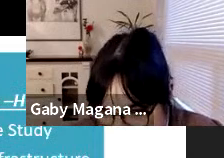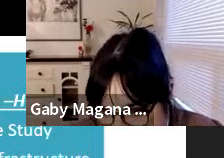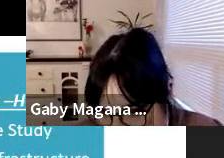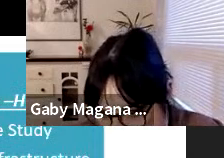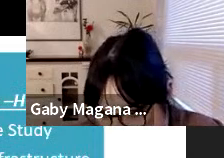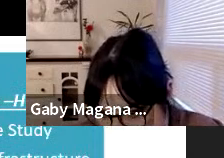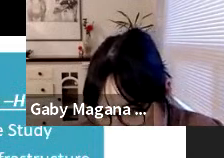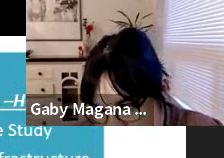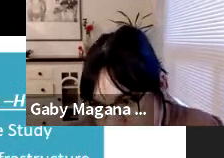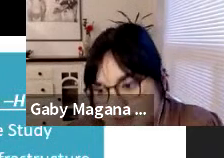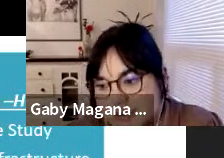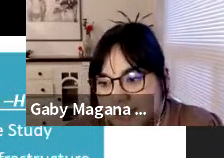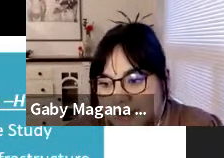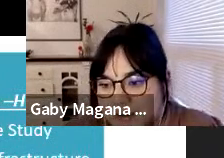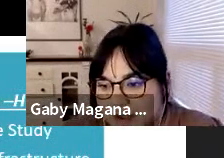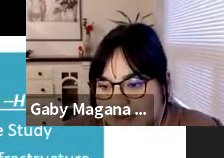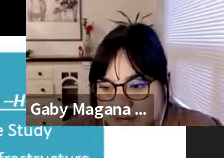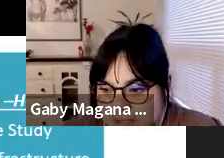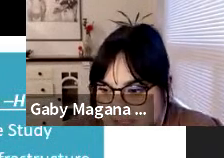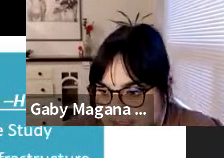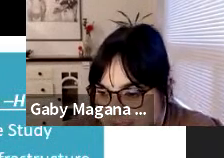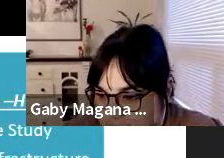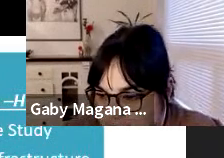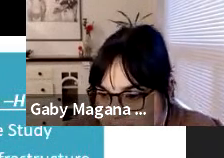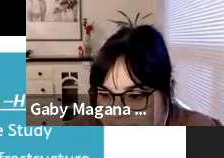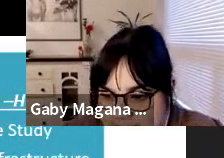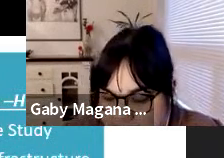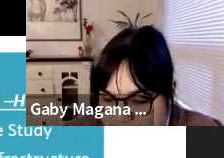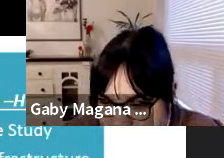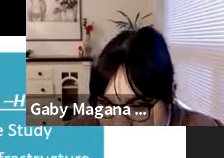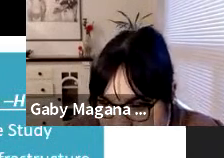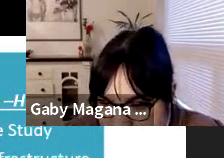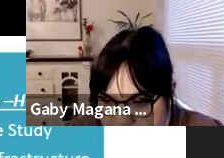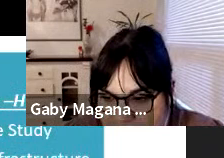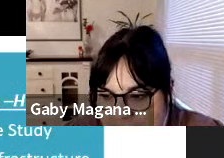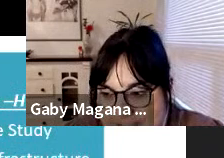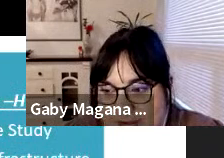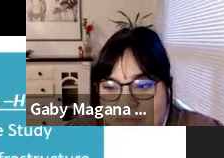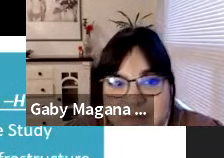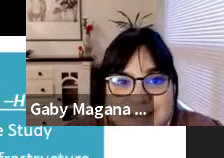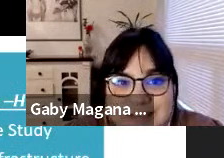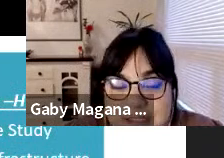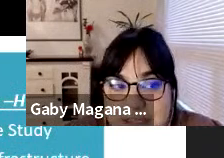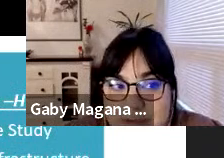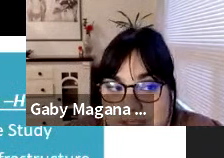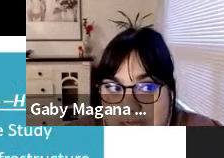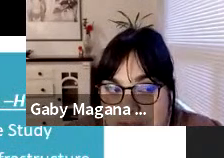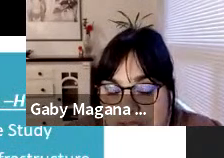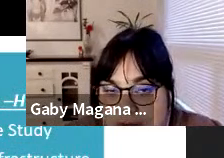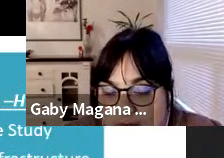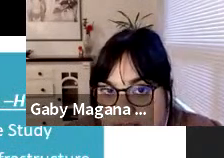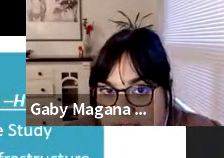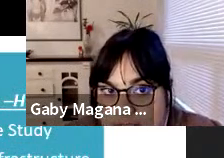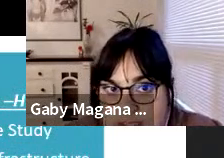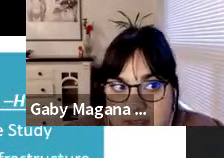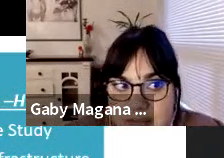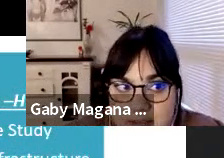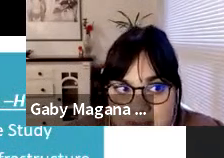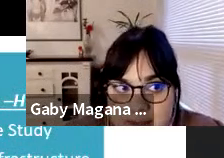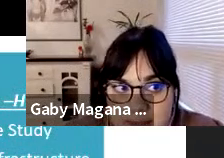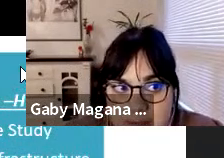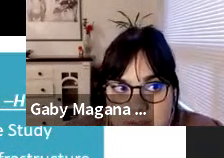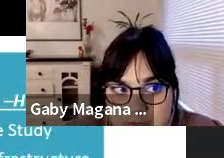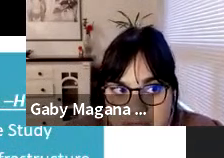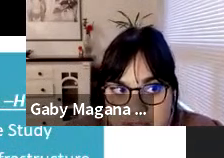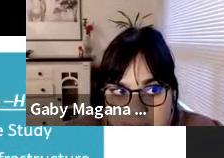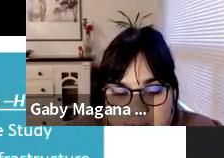once again rename themselves. I know today's just a day filled of renaming yourself, but just to use the naming convention